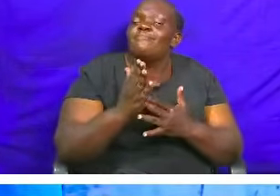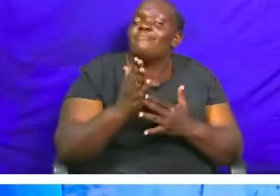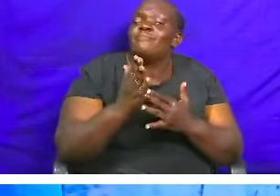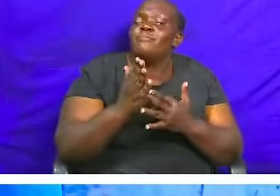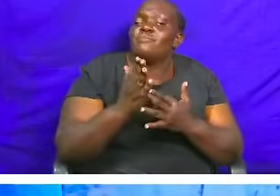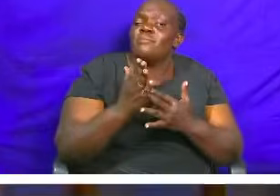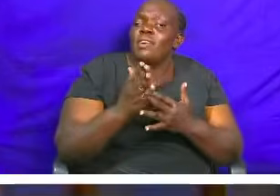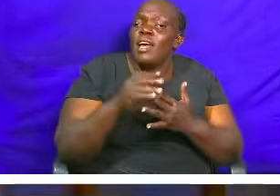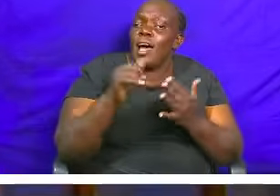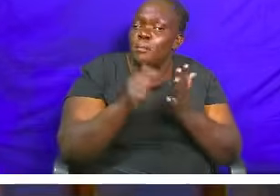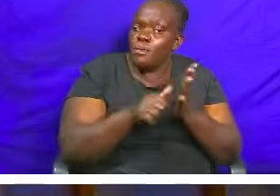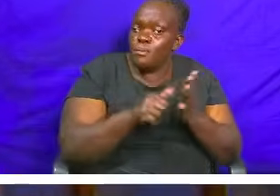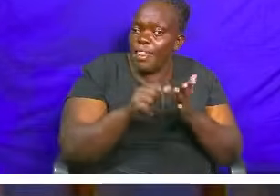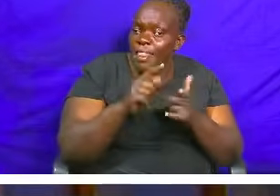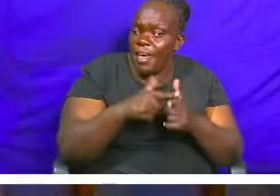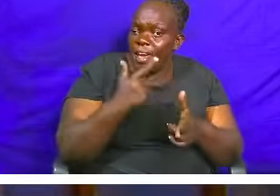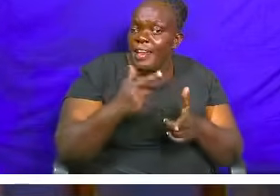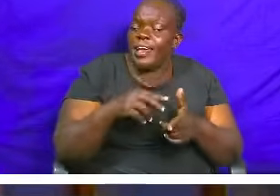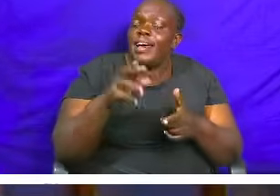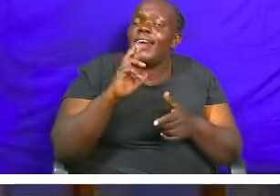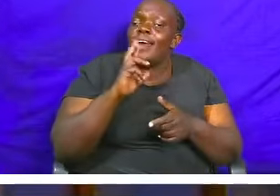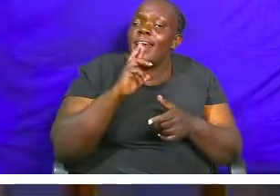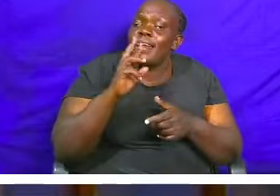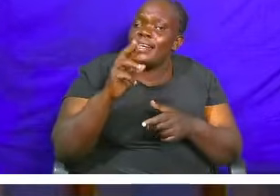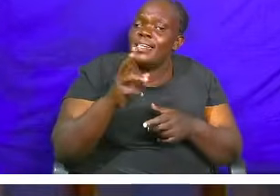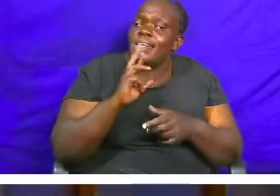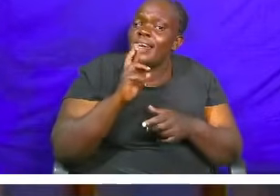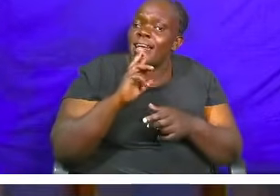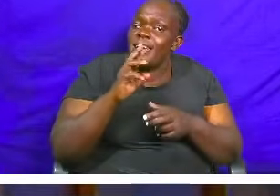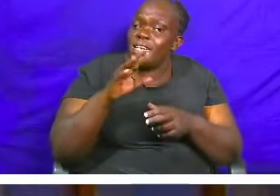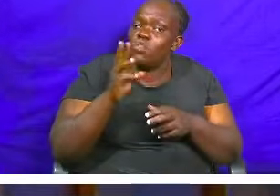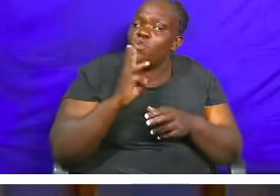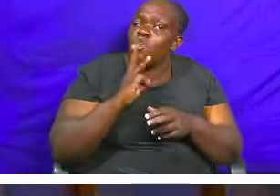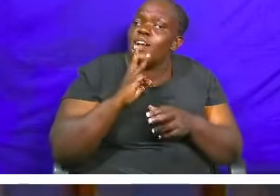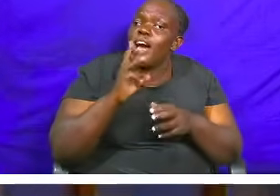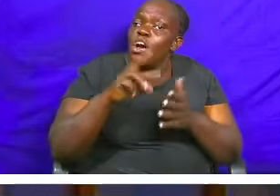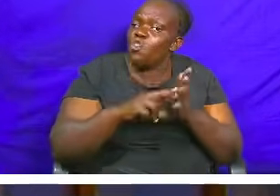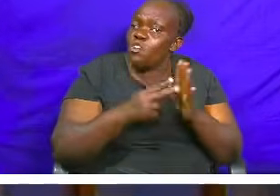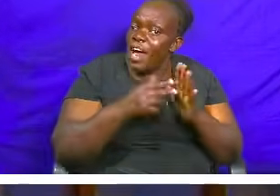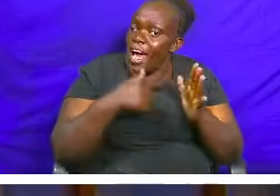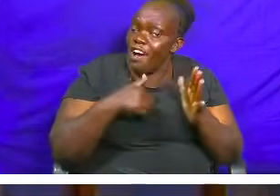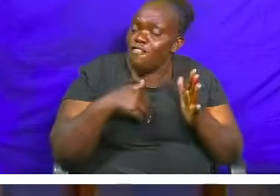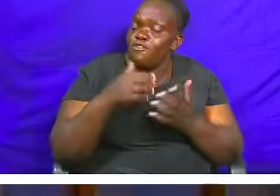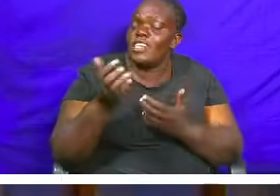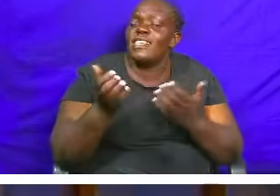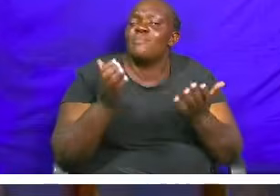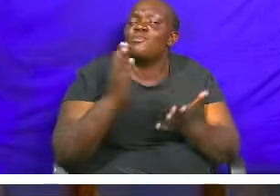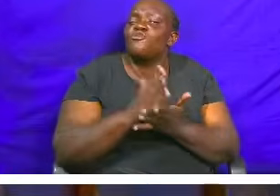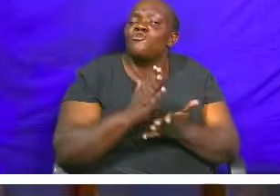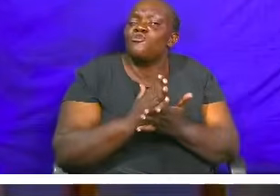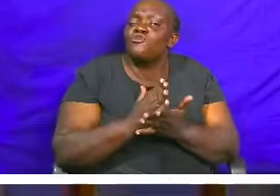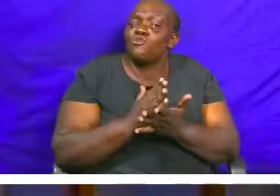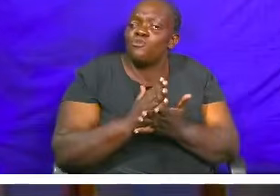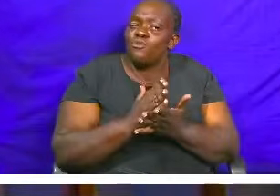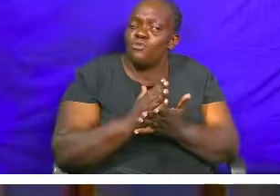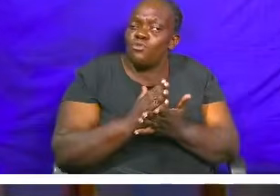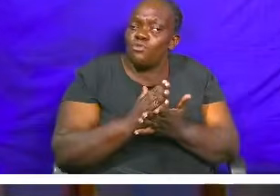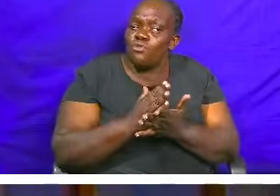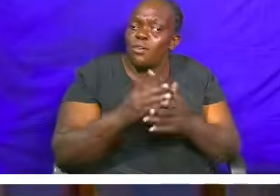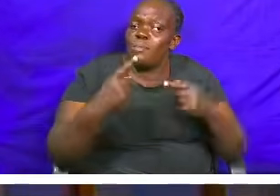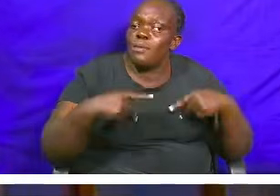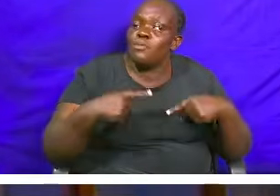or there's a problem at the Red Sea, they have to go and serve. They have a contract which they have to serve. I think when you see people